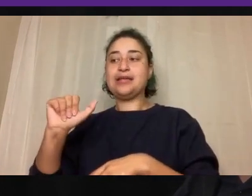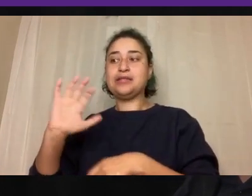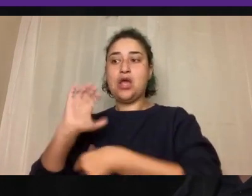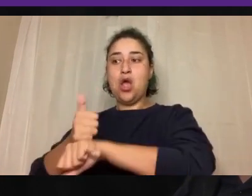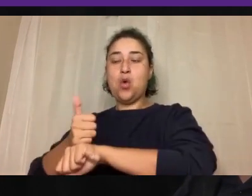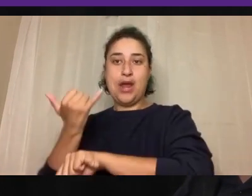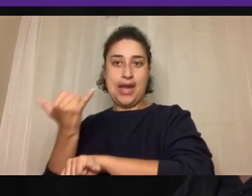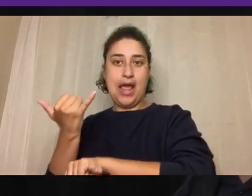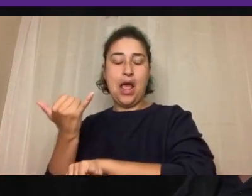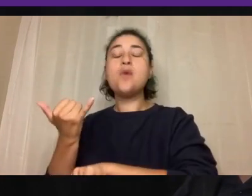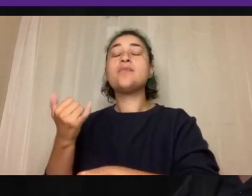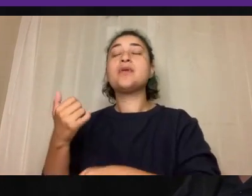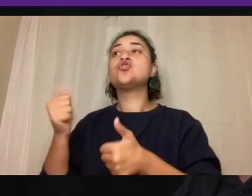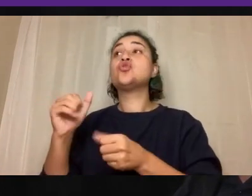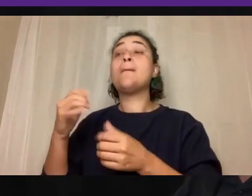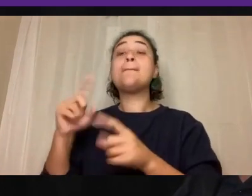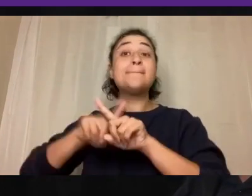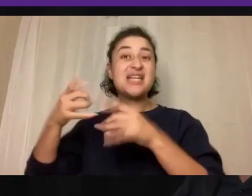build those relationships.